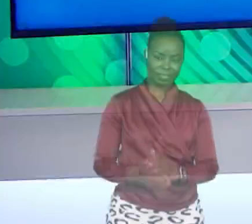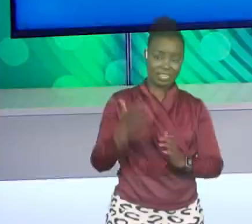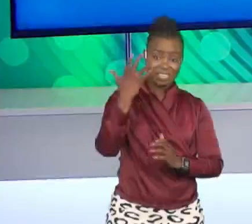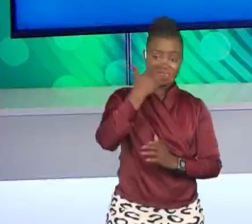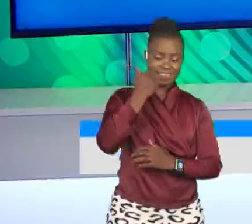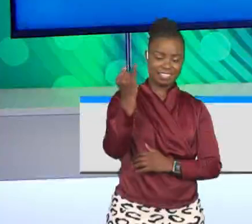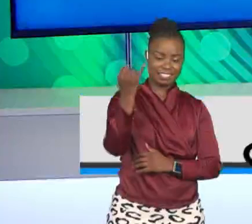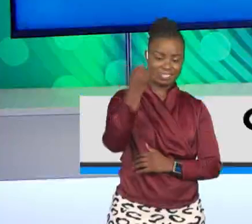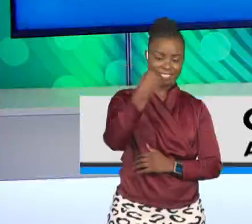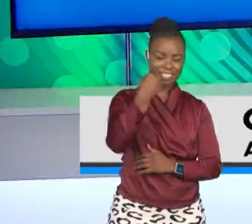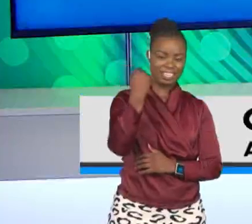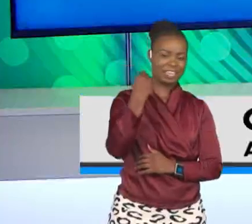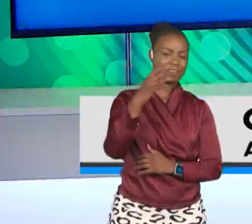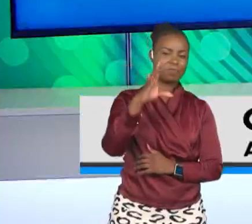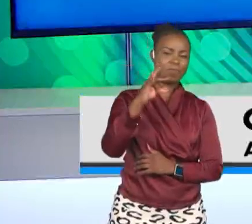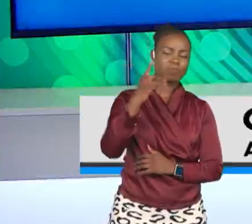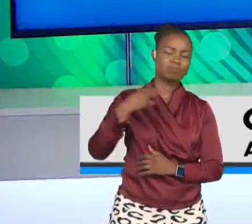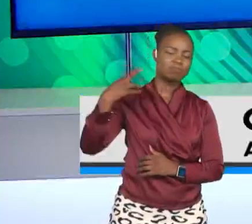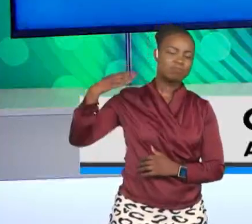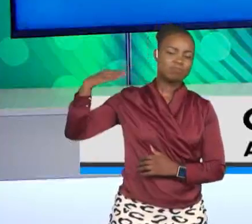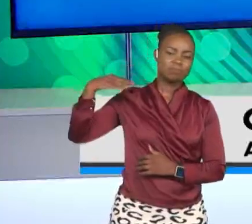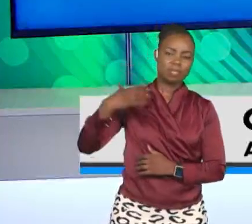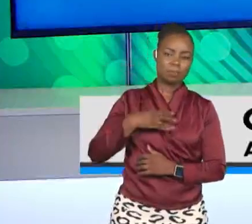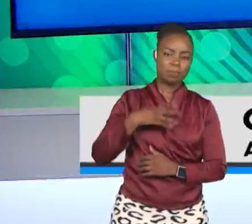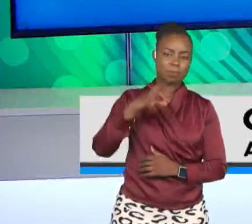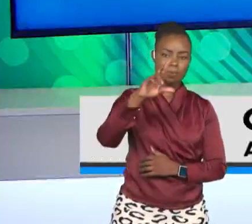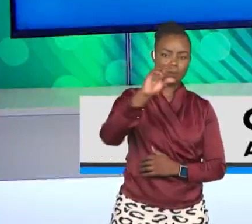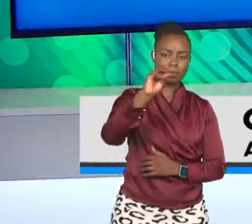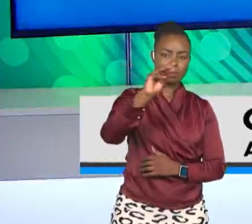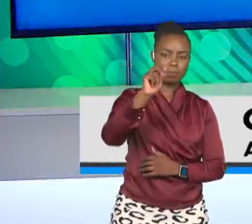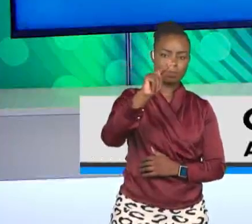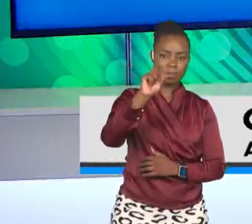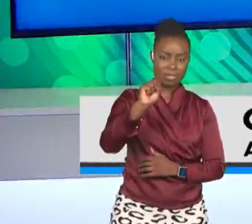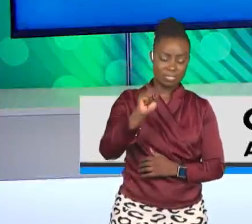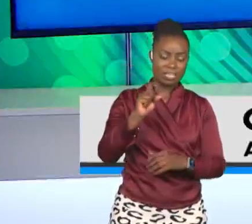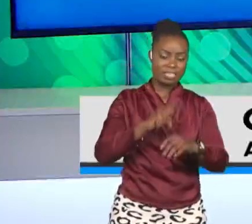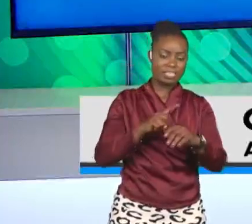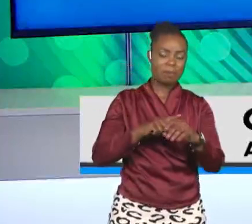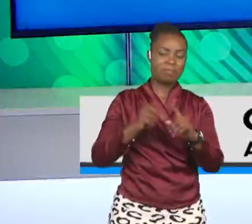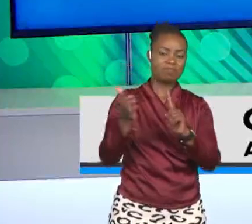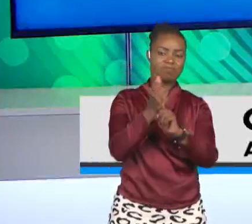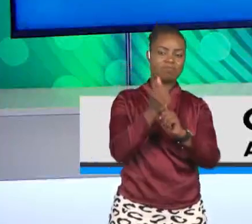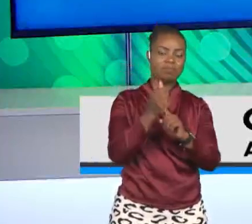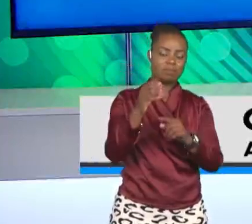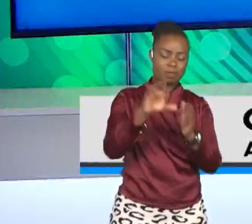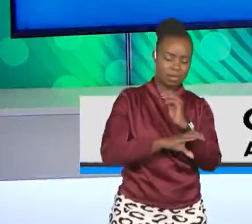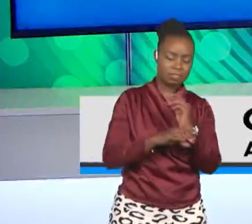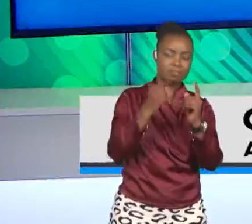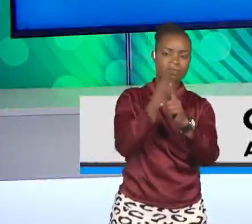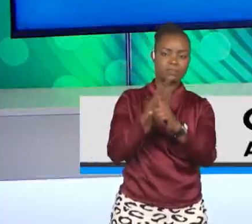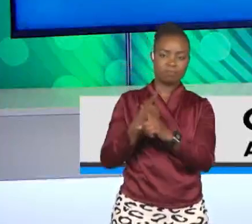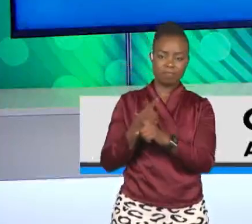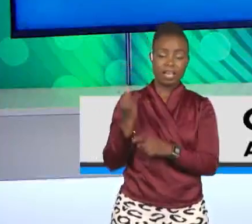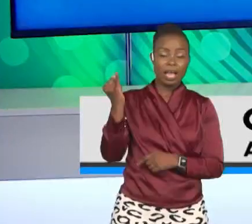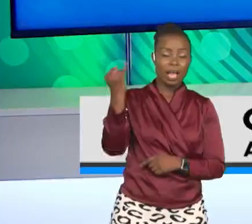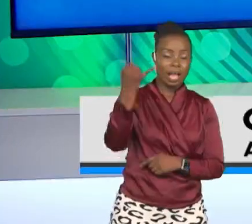was invented by the ancient Phoenicians and brought to the fore by the Romans as they conquered one territory after another. The art is